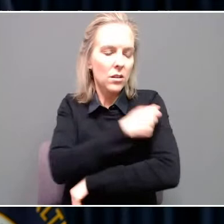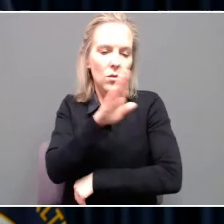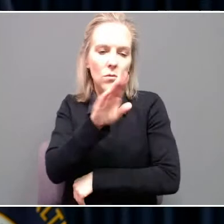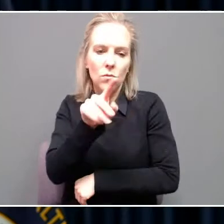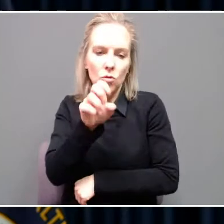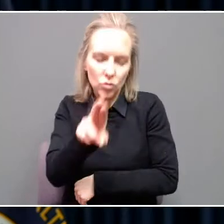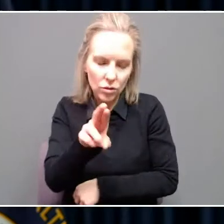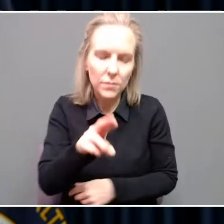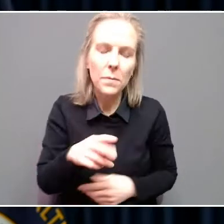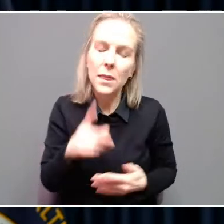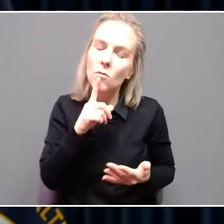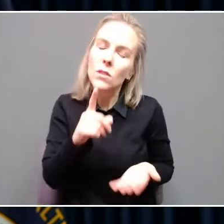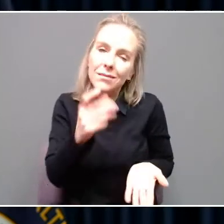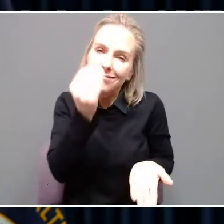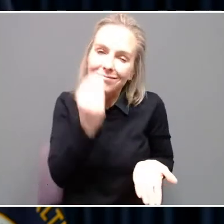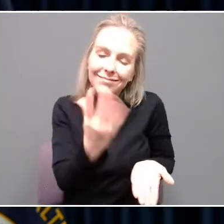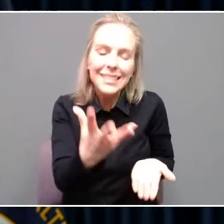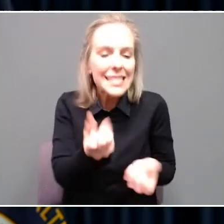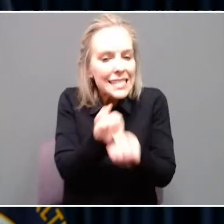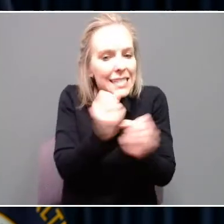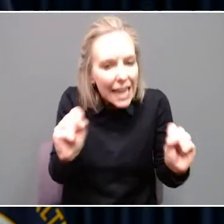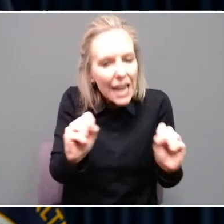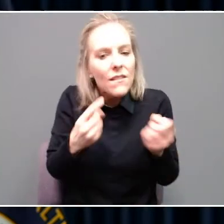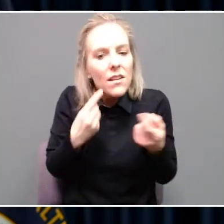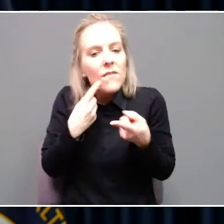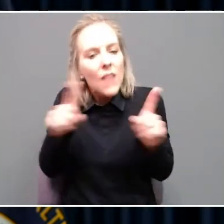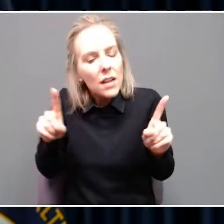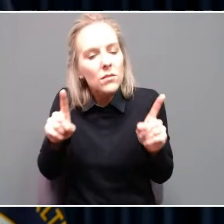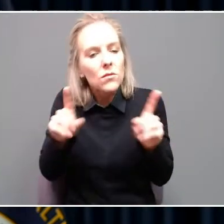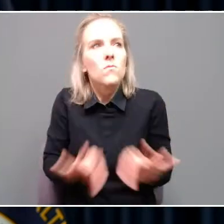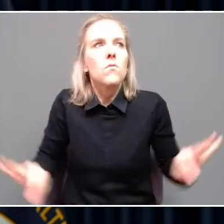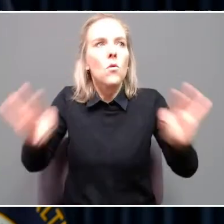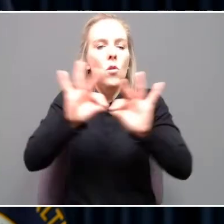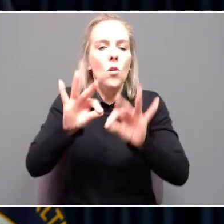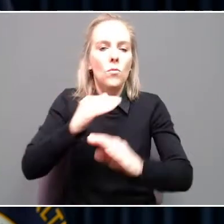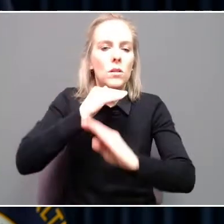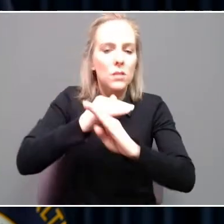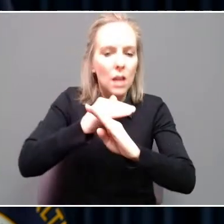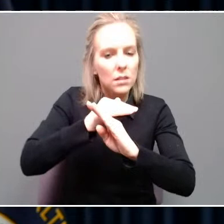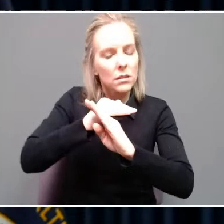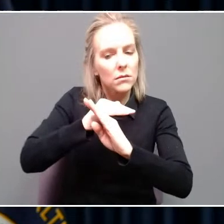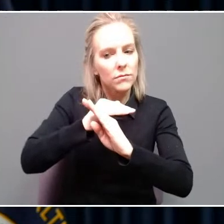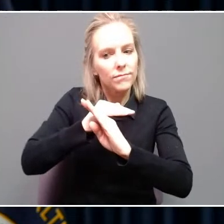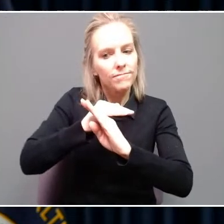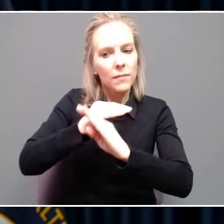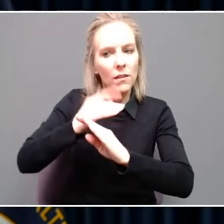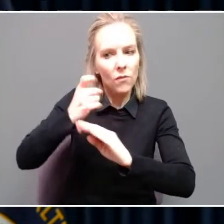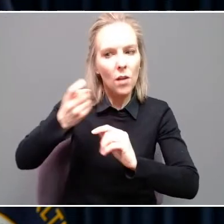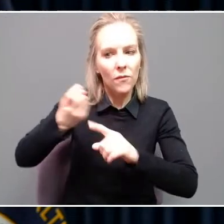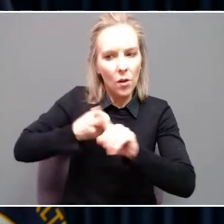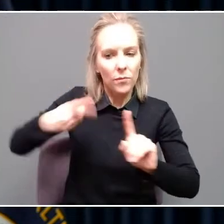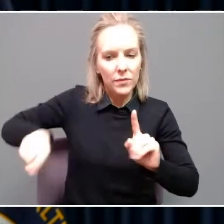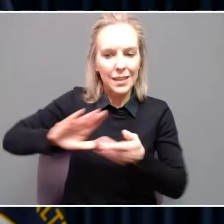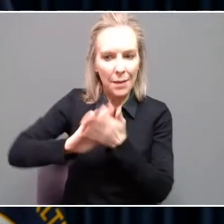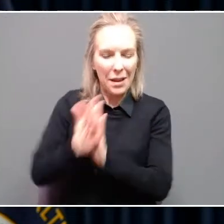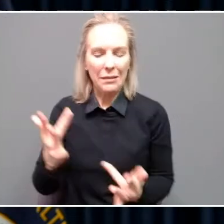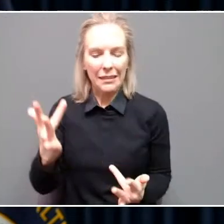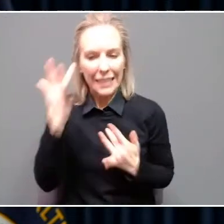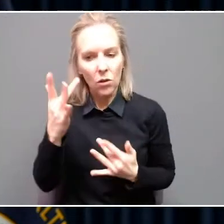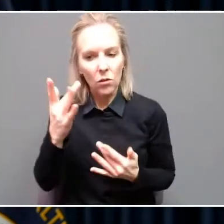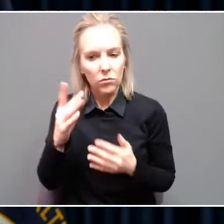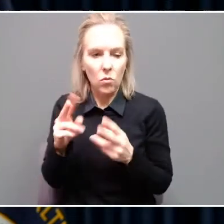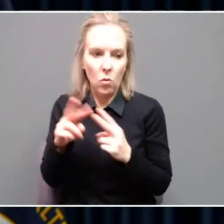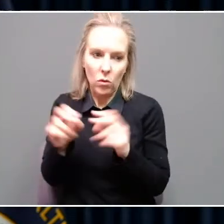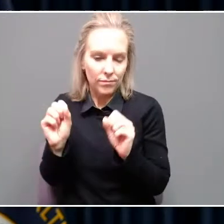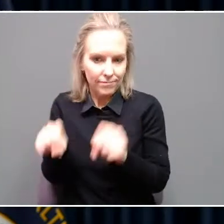provides very significant protection against severe illness or death for those that get it. And we believe